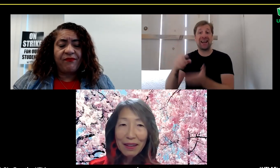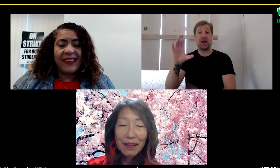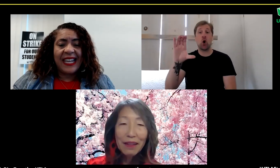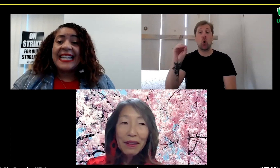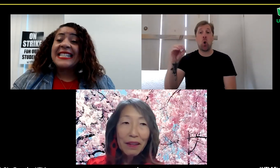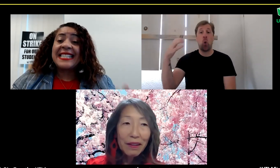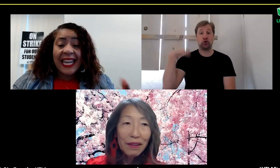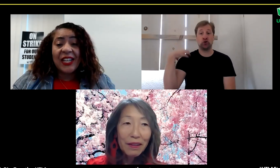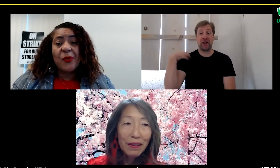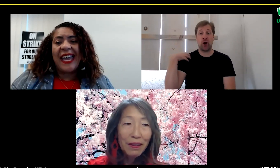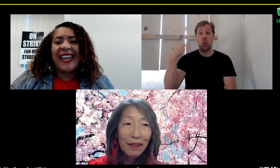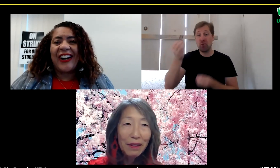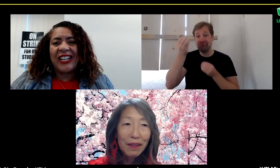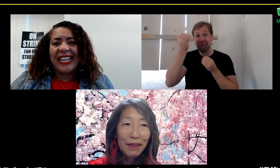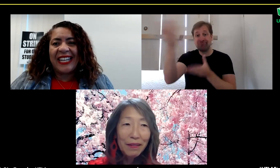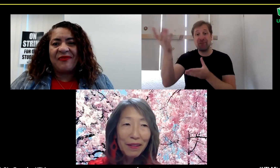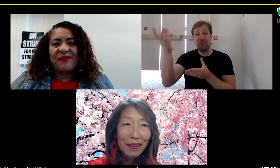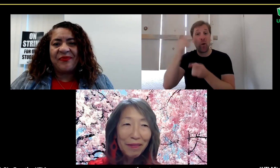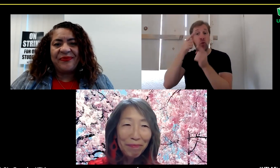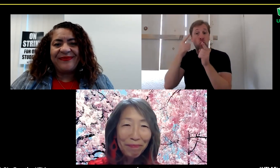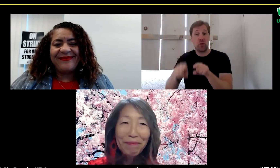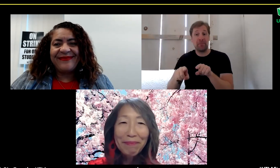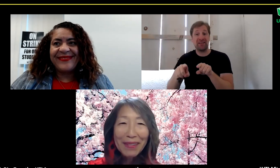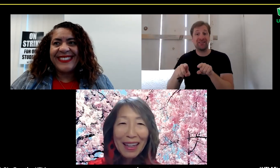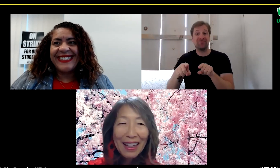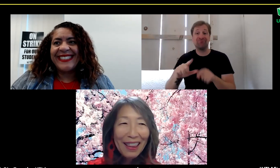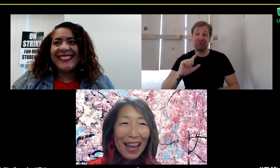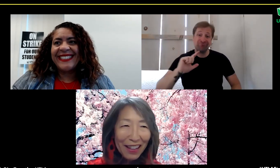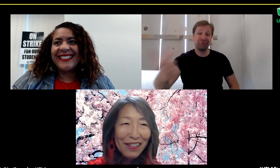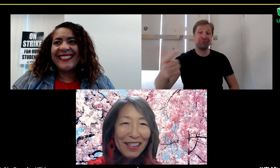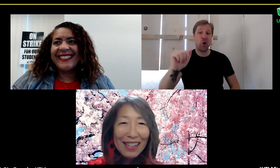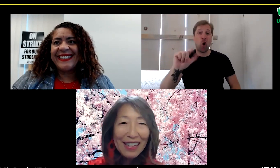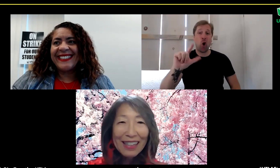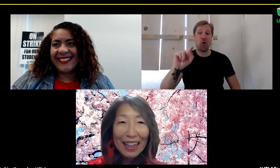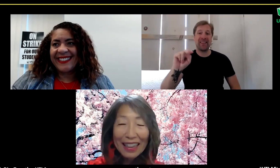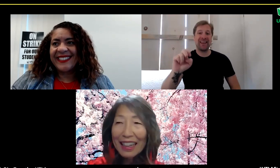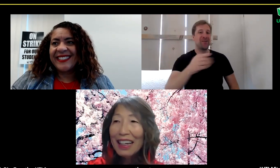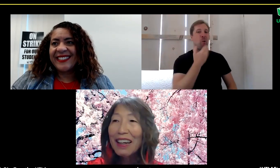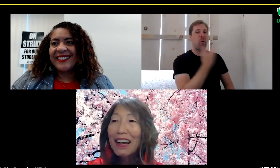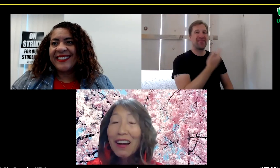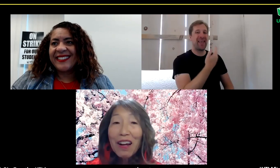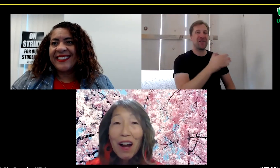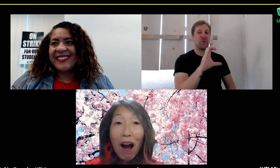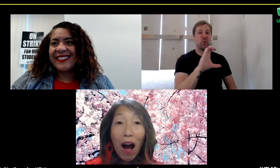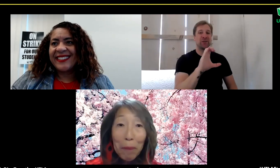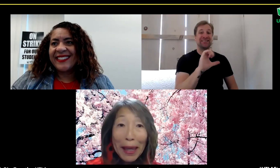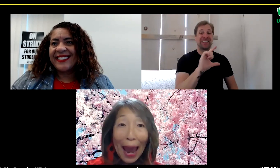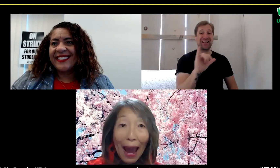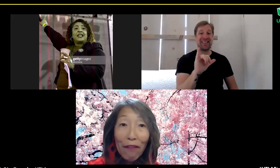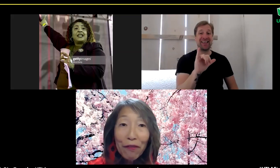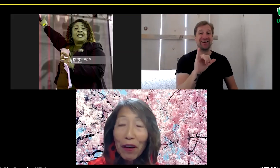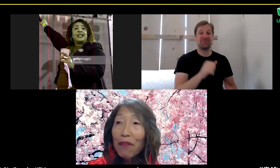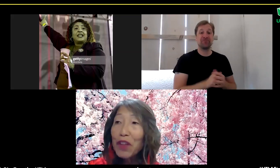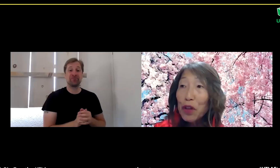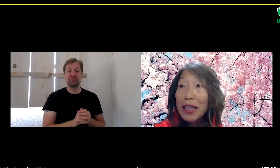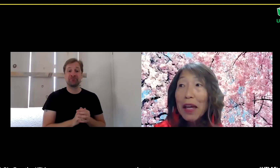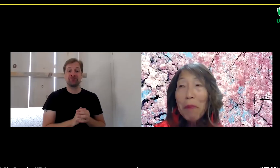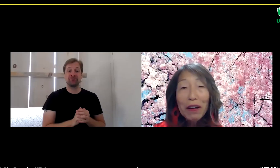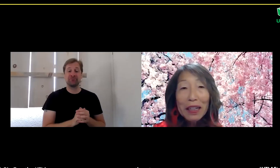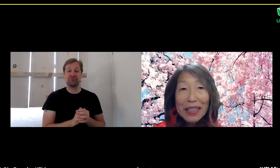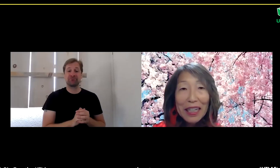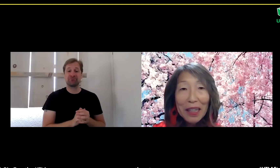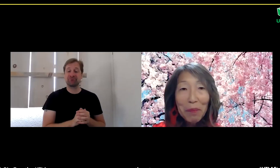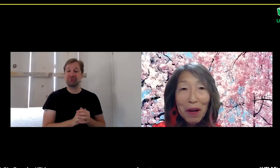agreement. Take it away, Arlene. Thank you, Cecily. On behalf of the